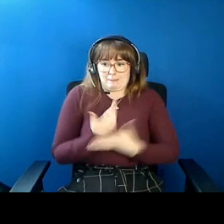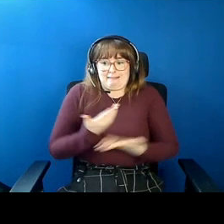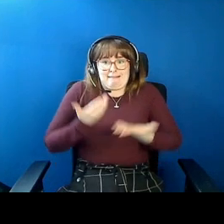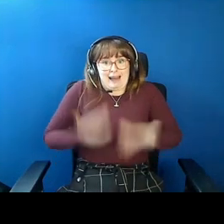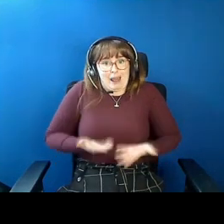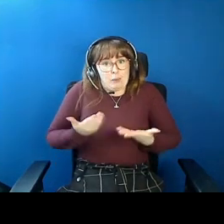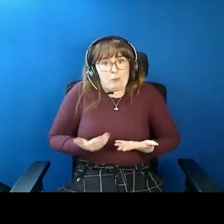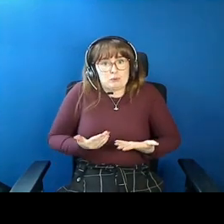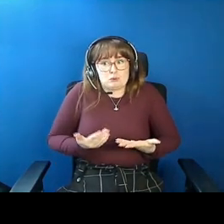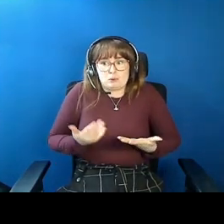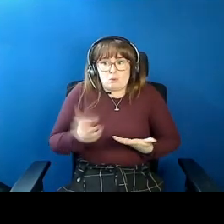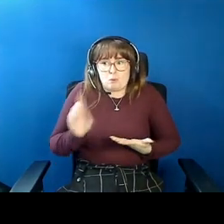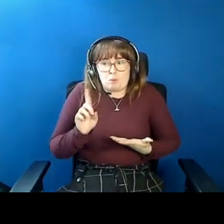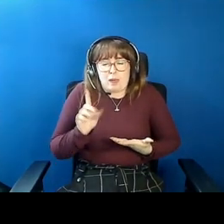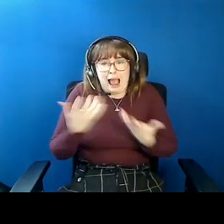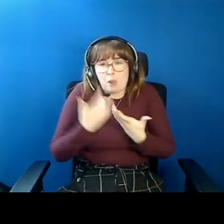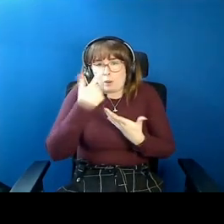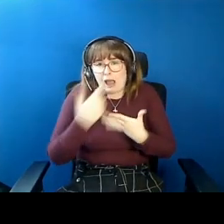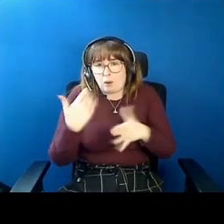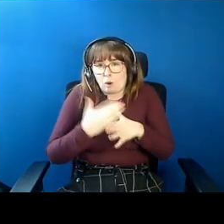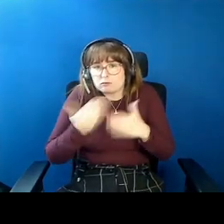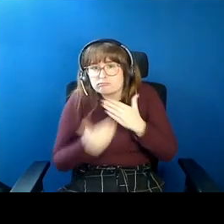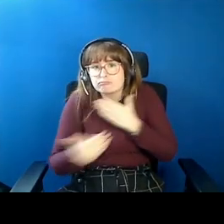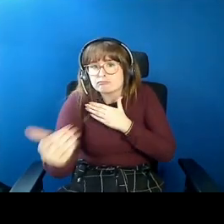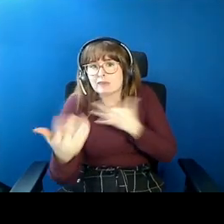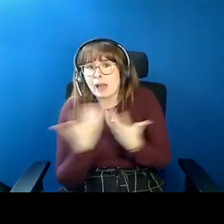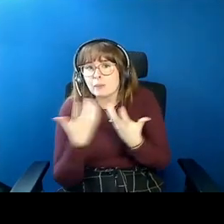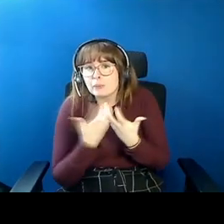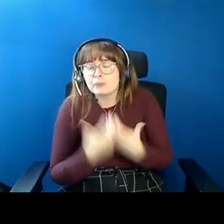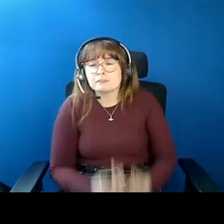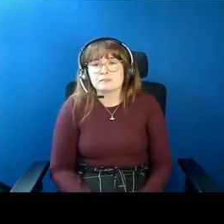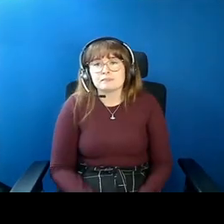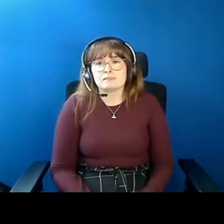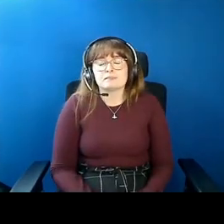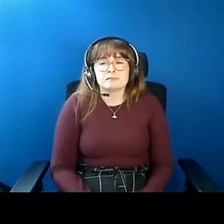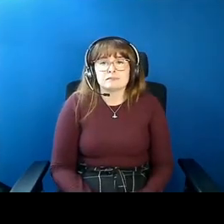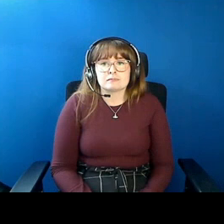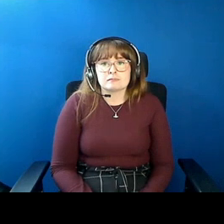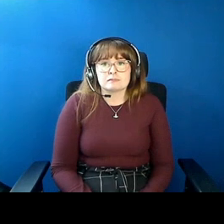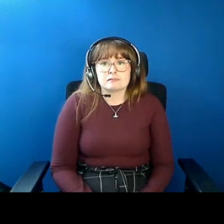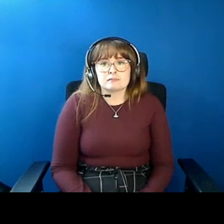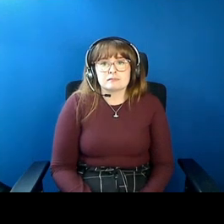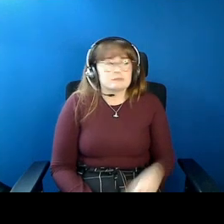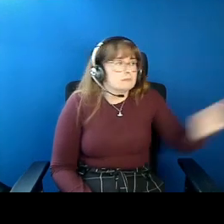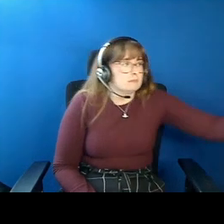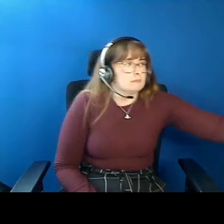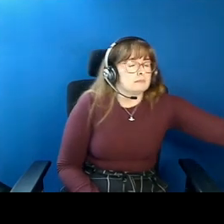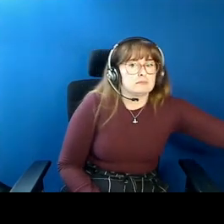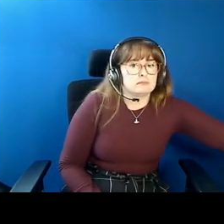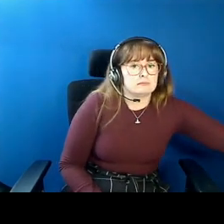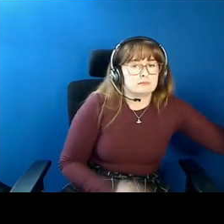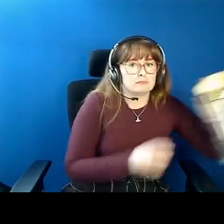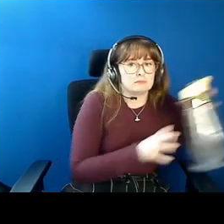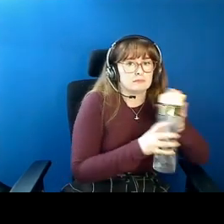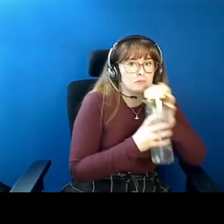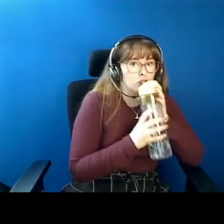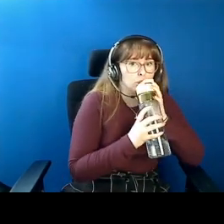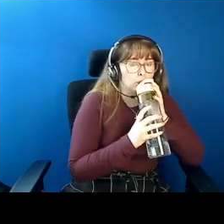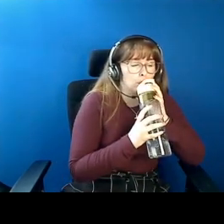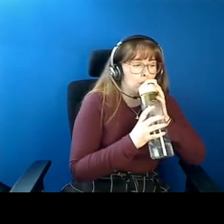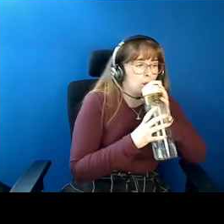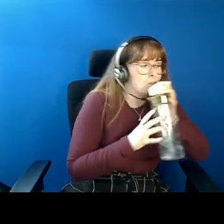for tomorrow and beyond, towards 2030 and beyond. So if you could move on, please, Nora. So